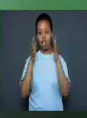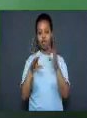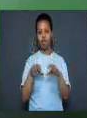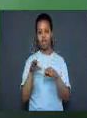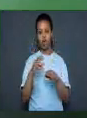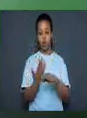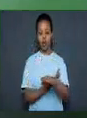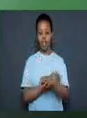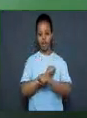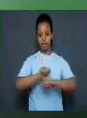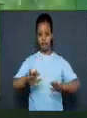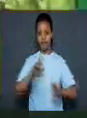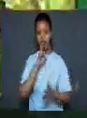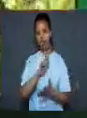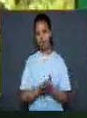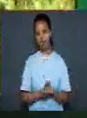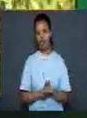to grasslands.